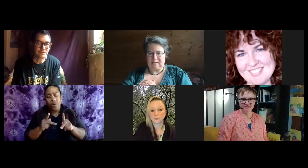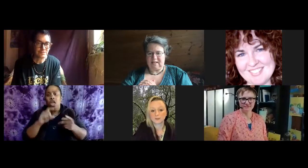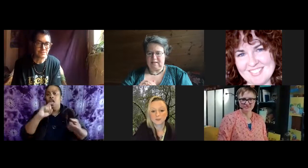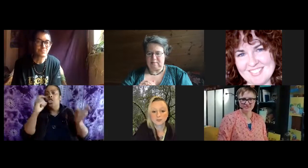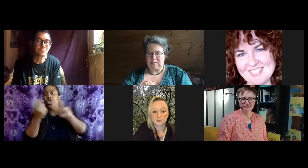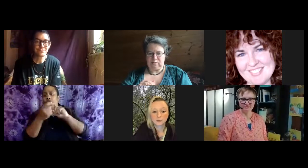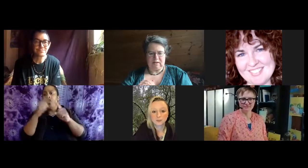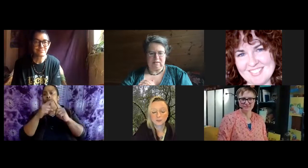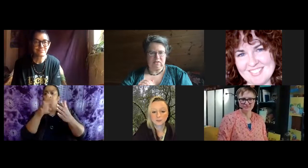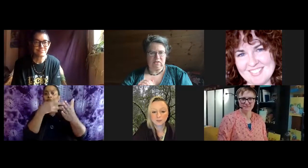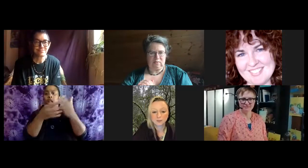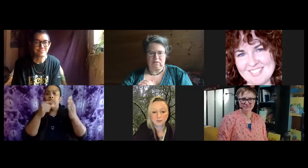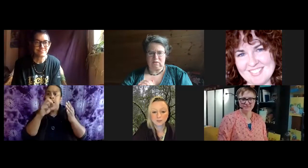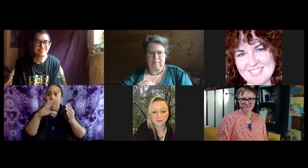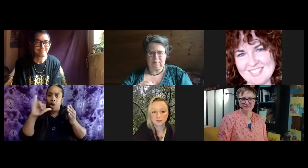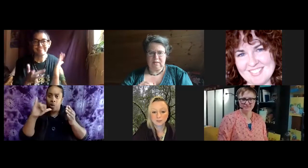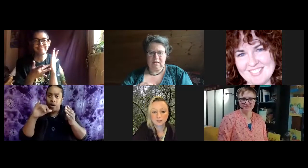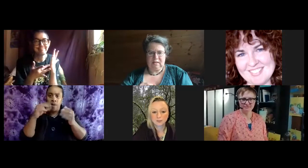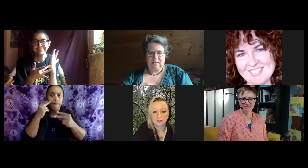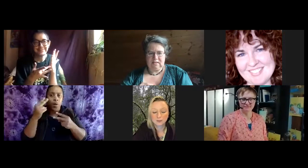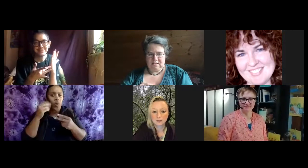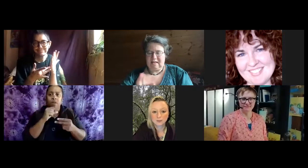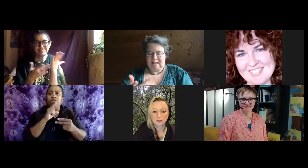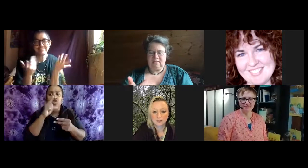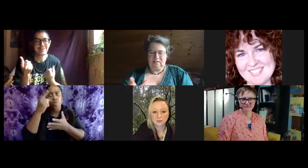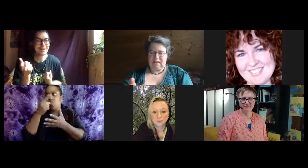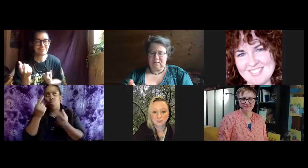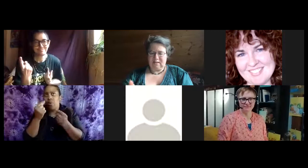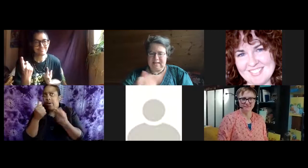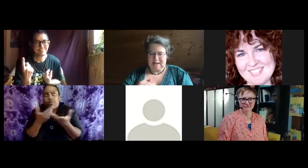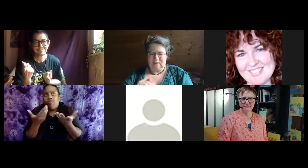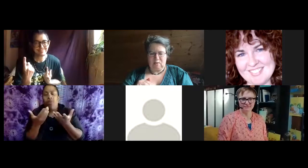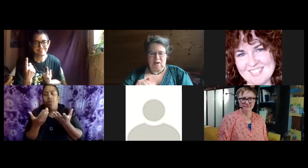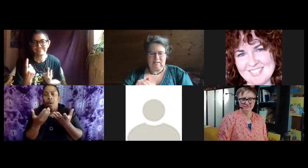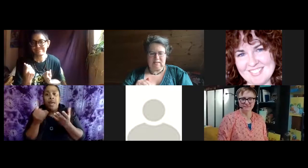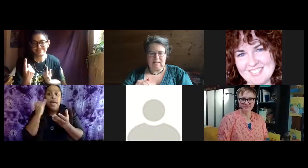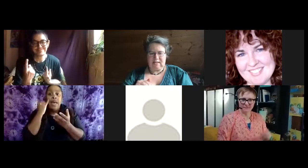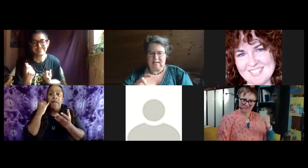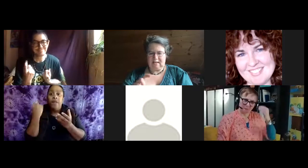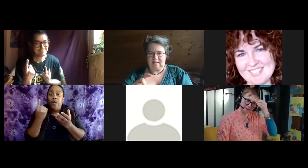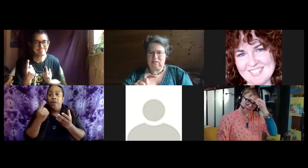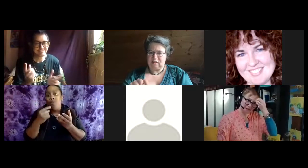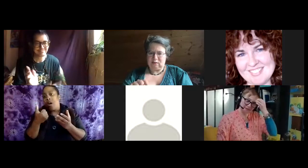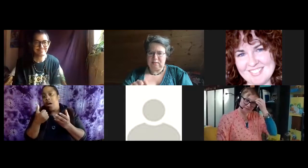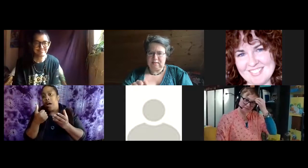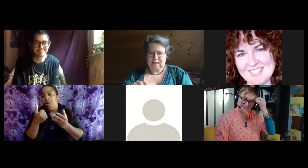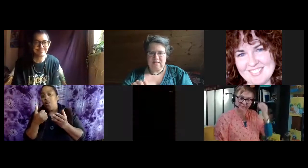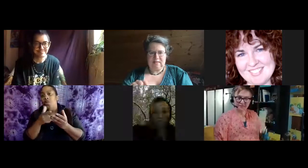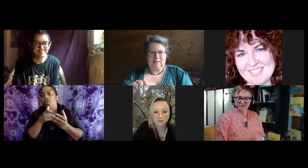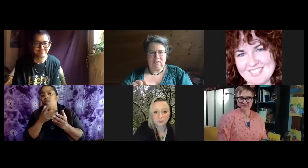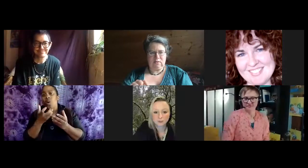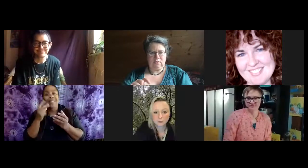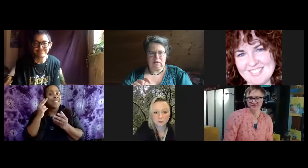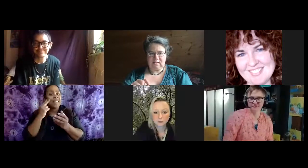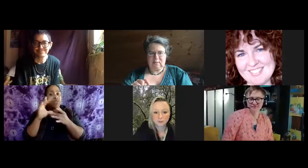that's spotlighted. I'm not sure what else to do for Zoom. And if there's anyone else here that wants to see the transcription,